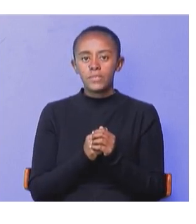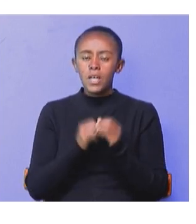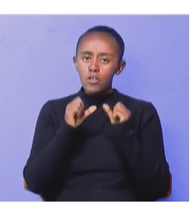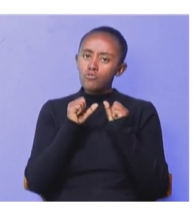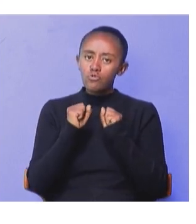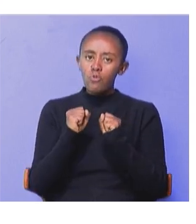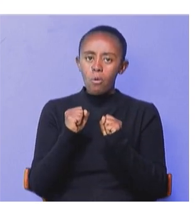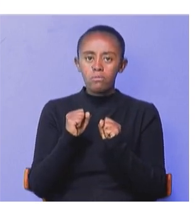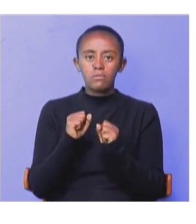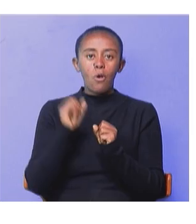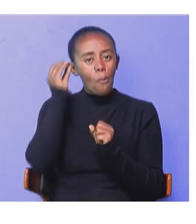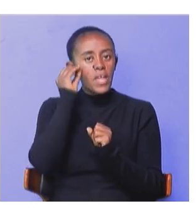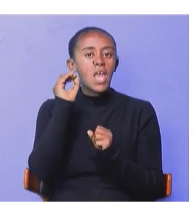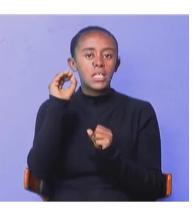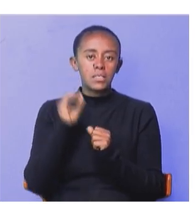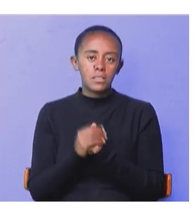opinions.